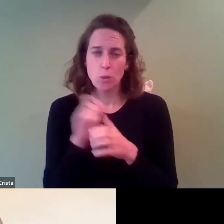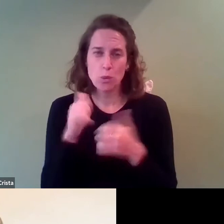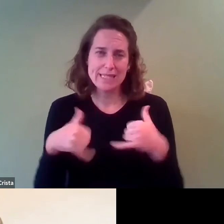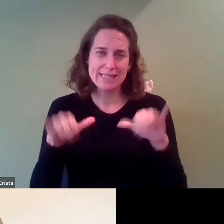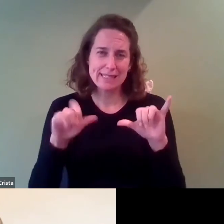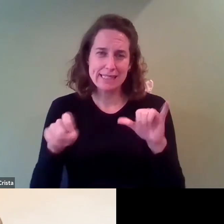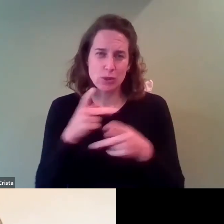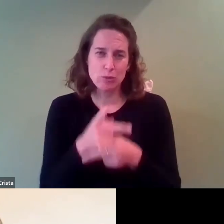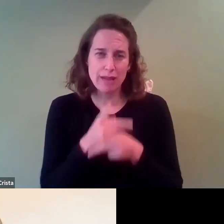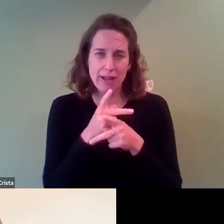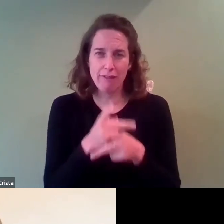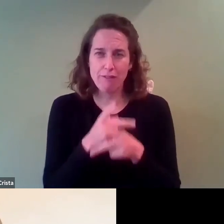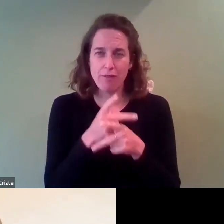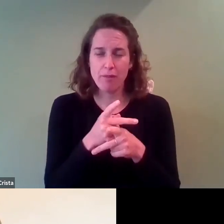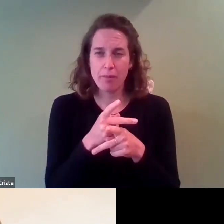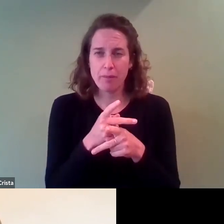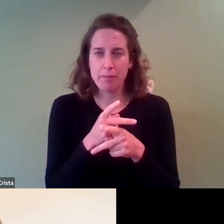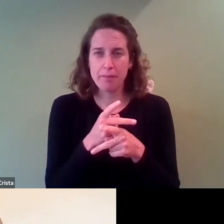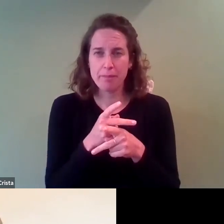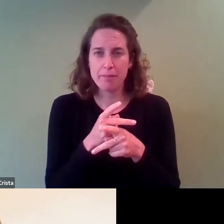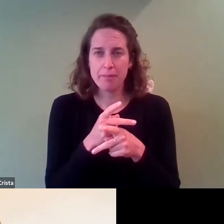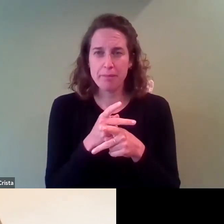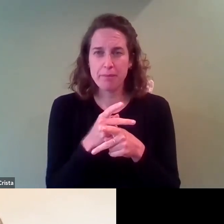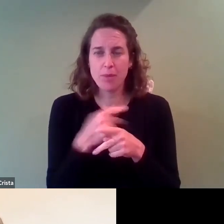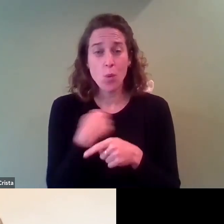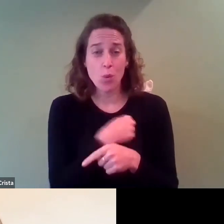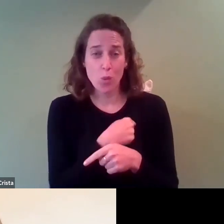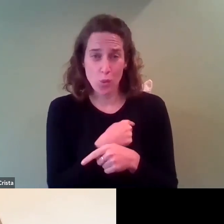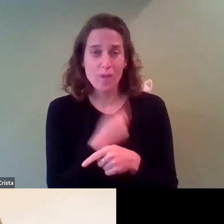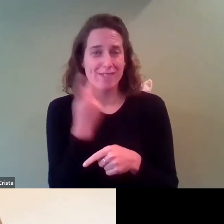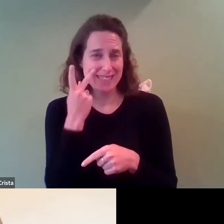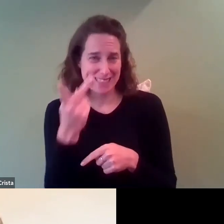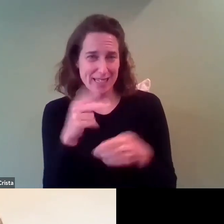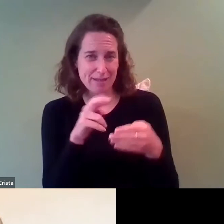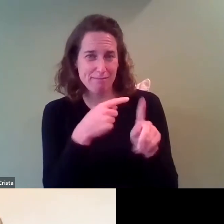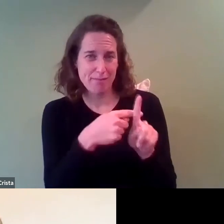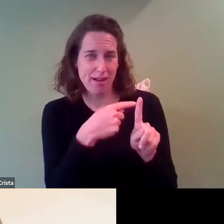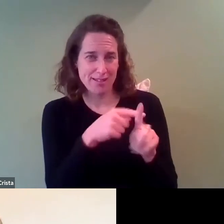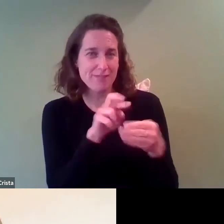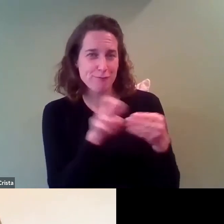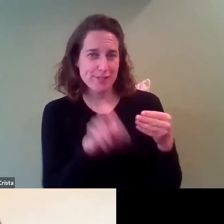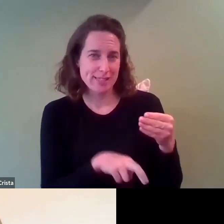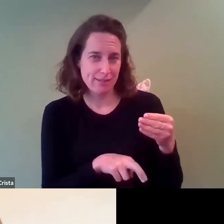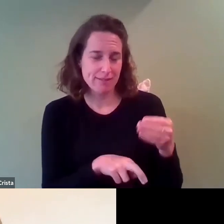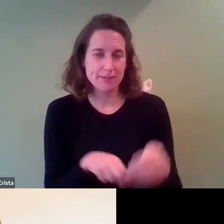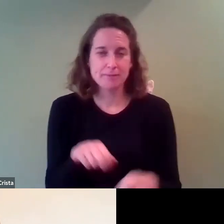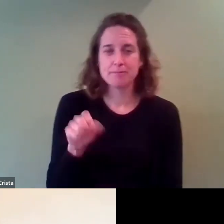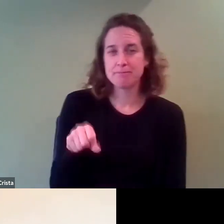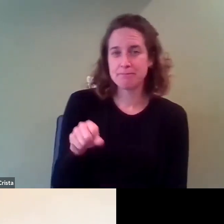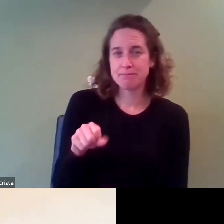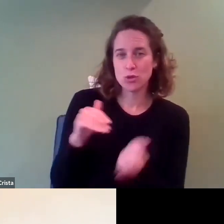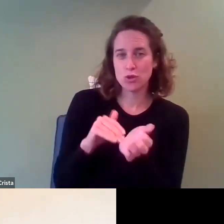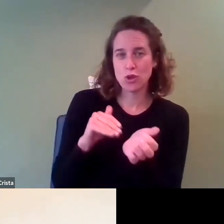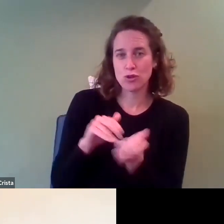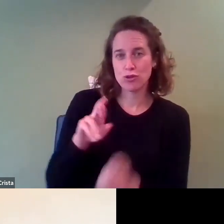but I think we've seen some positives coming from. And I think there were also resistance